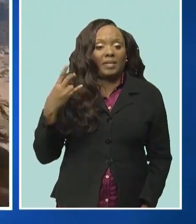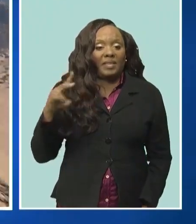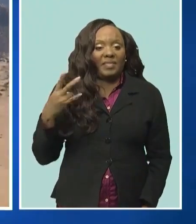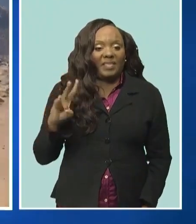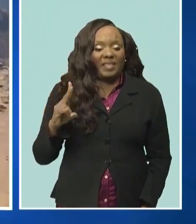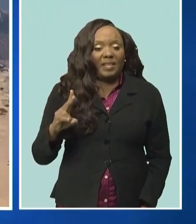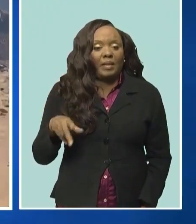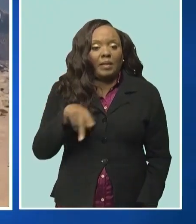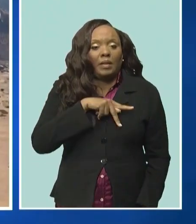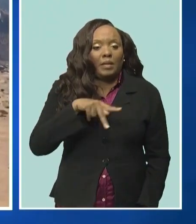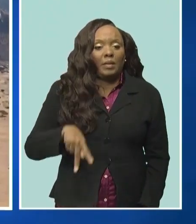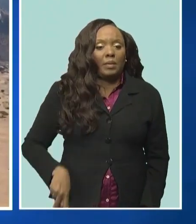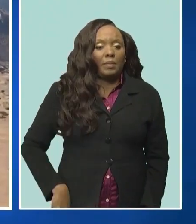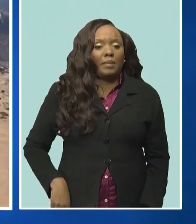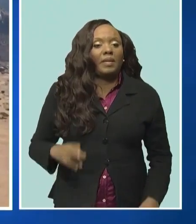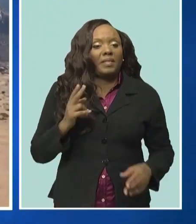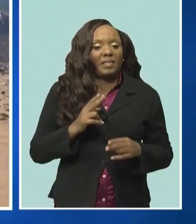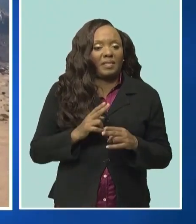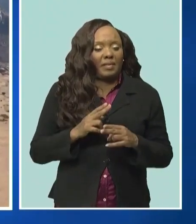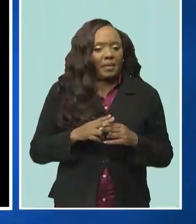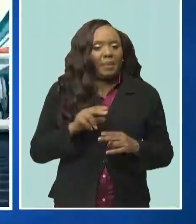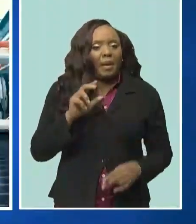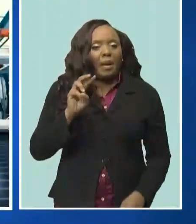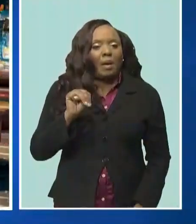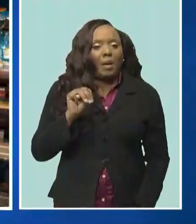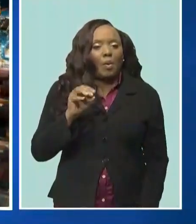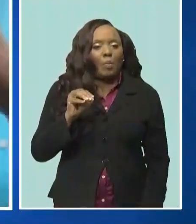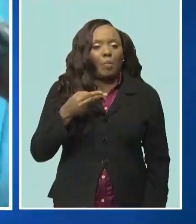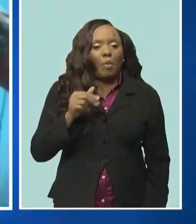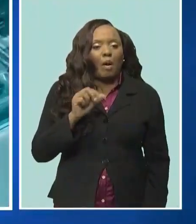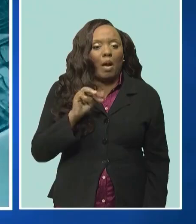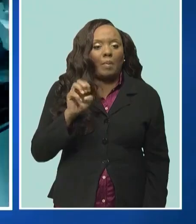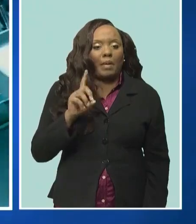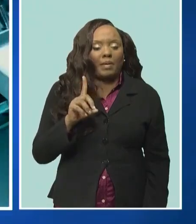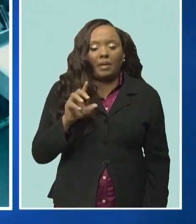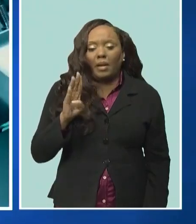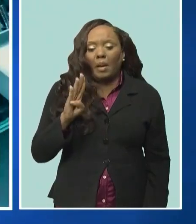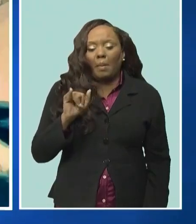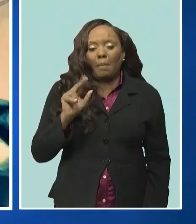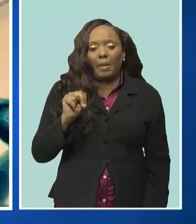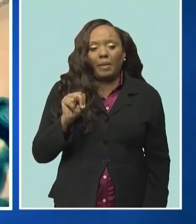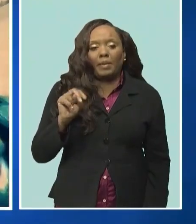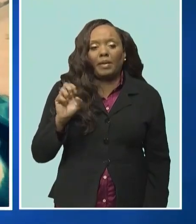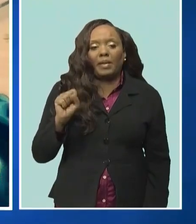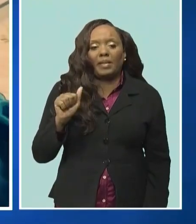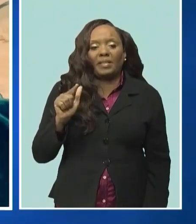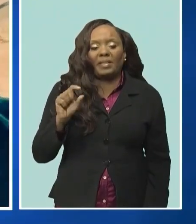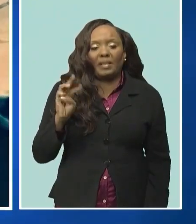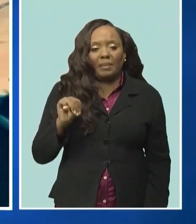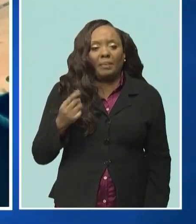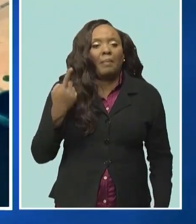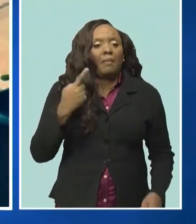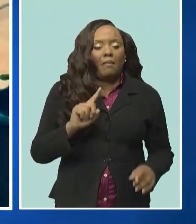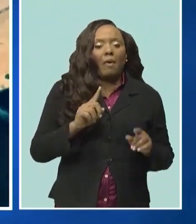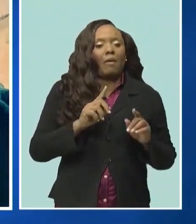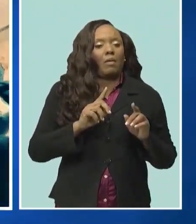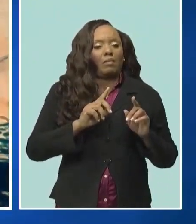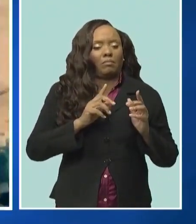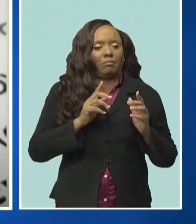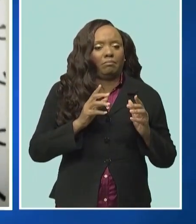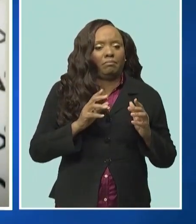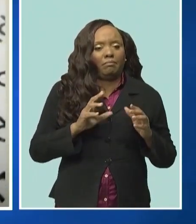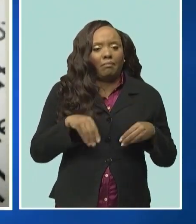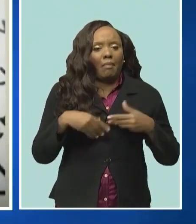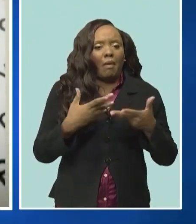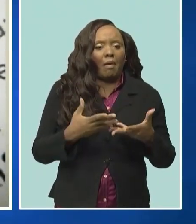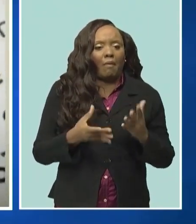Prince Mohammed bin Salman as part of his Vision 2030 reform program to diversify the oil-heavy economy and also